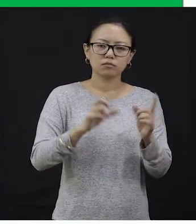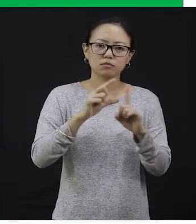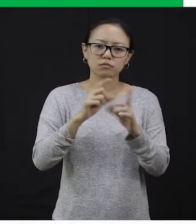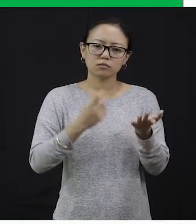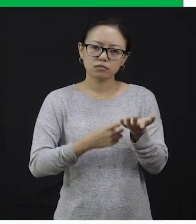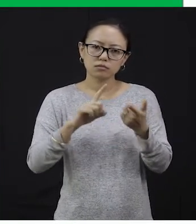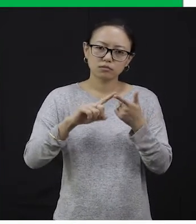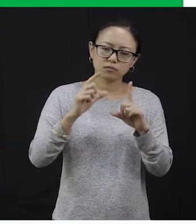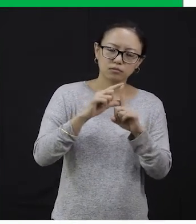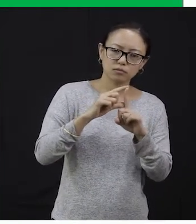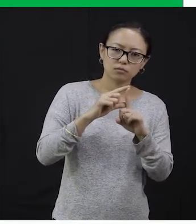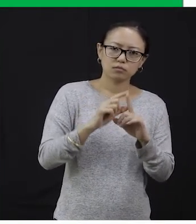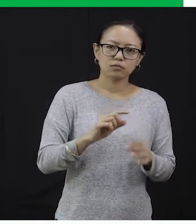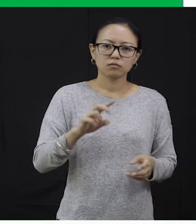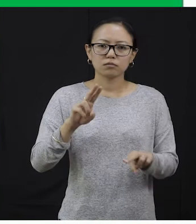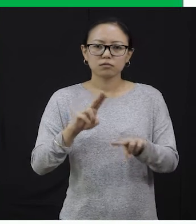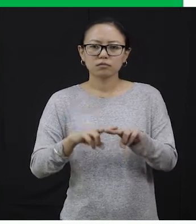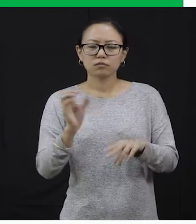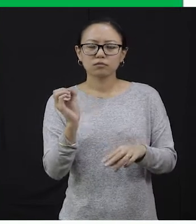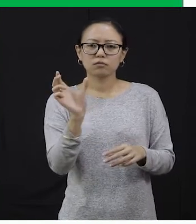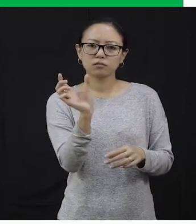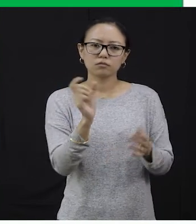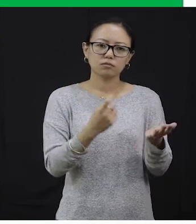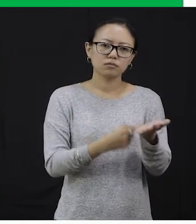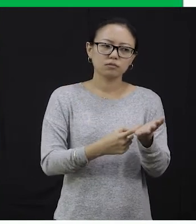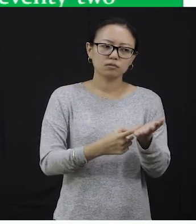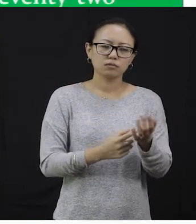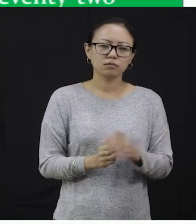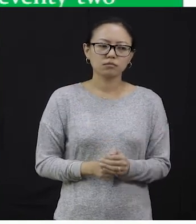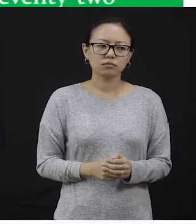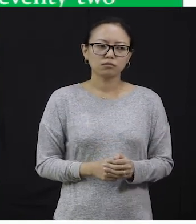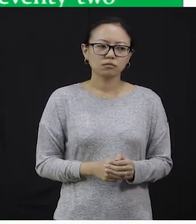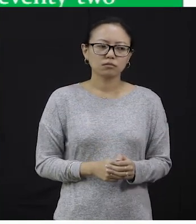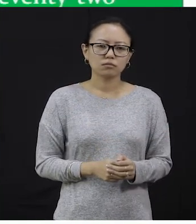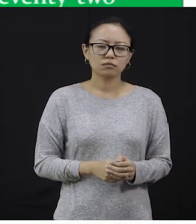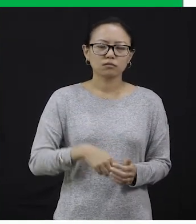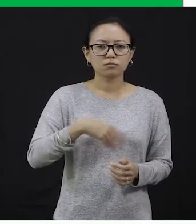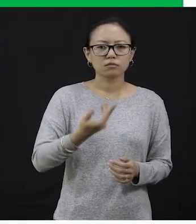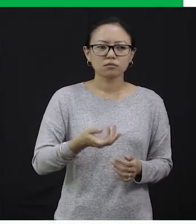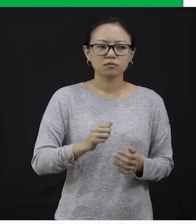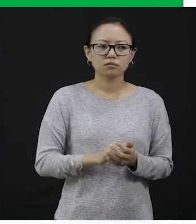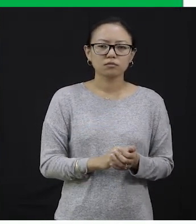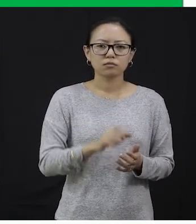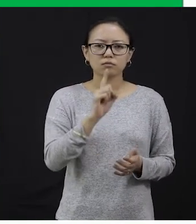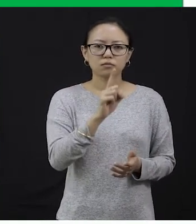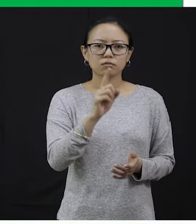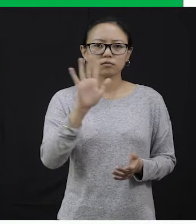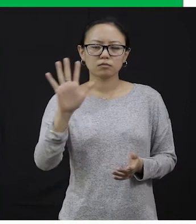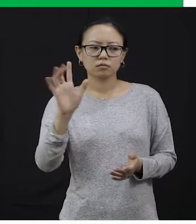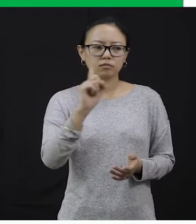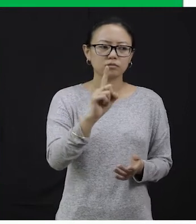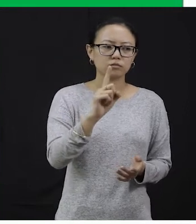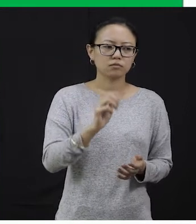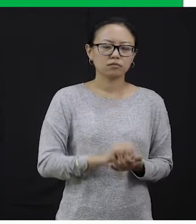HUNDRED 100 FOUR4. Okay, the next column, we have 151. So here it